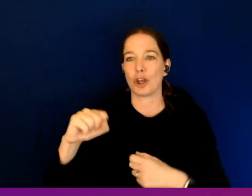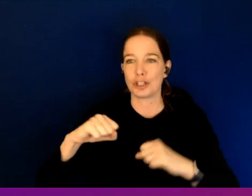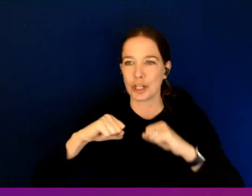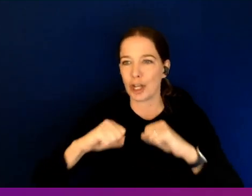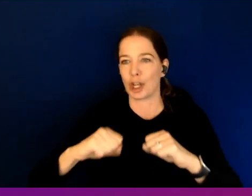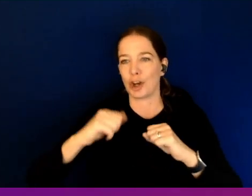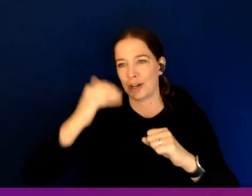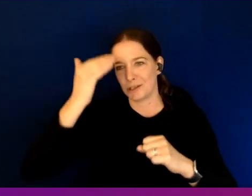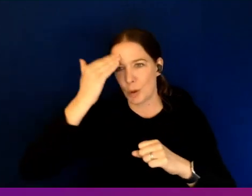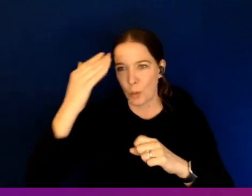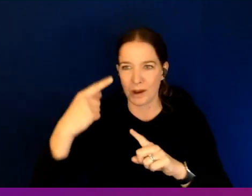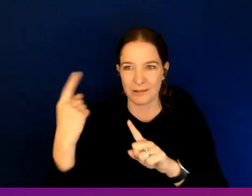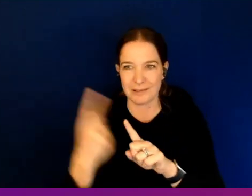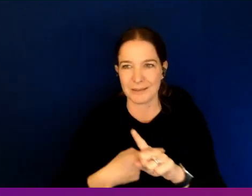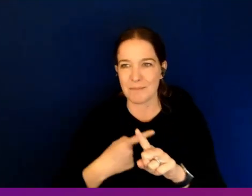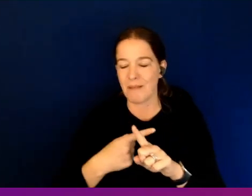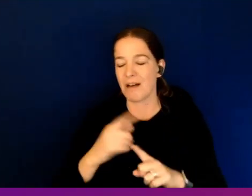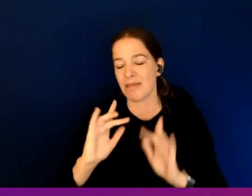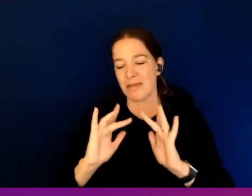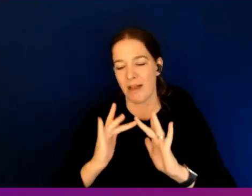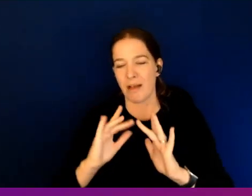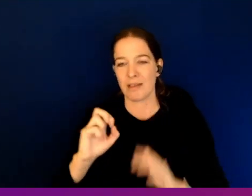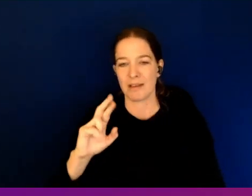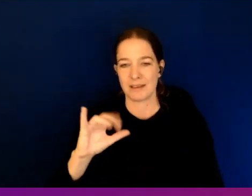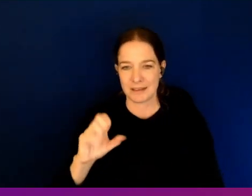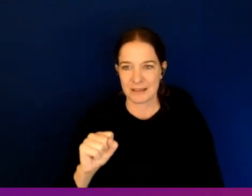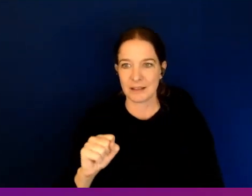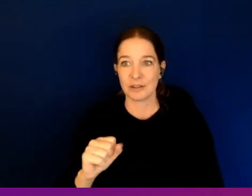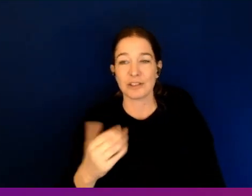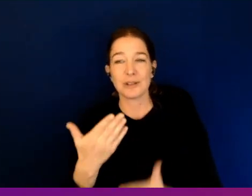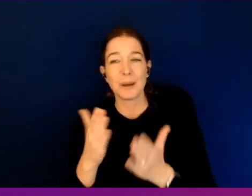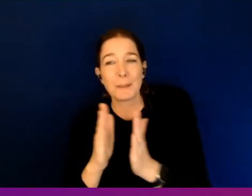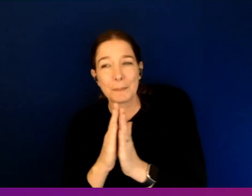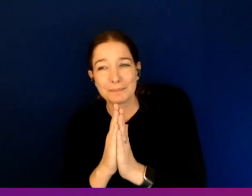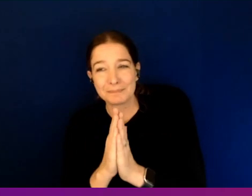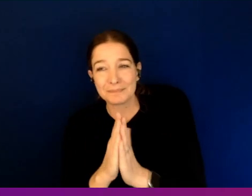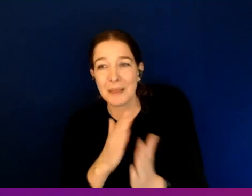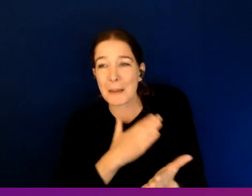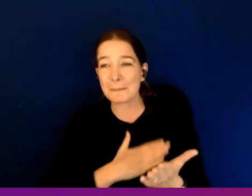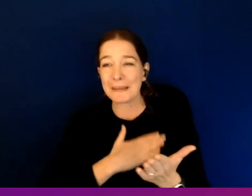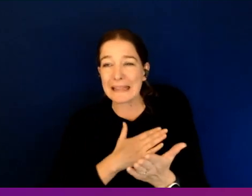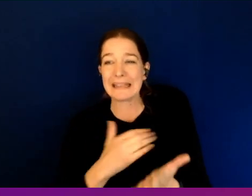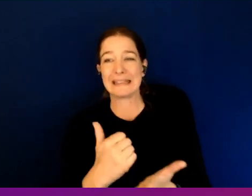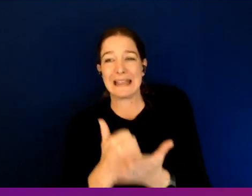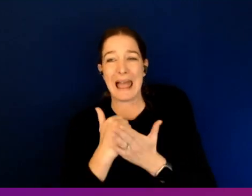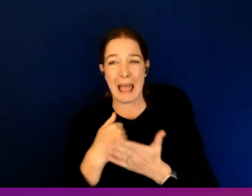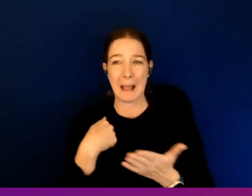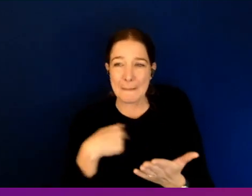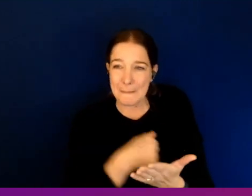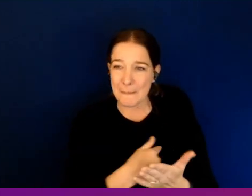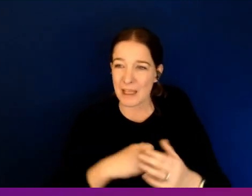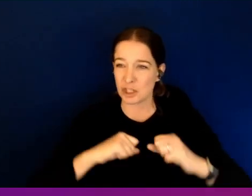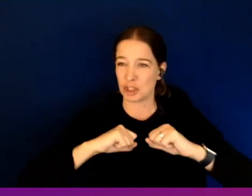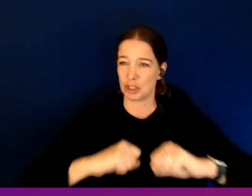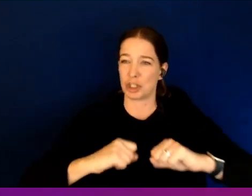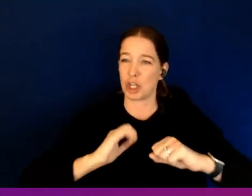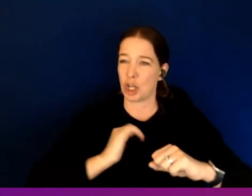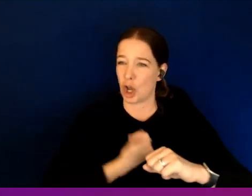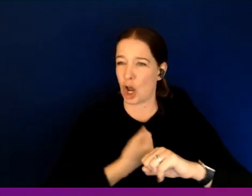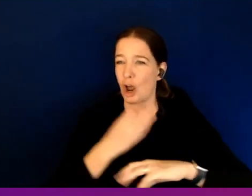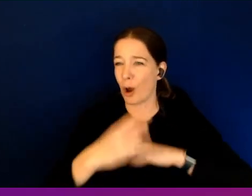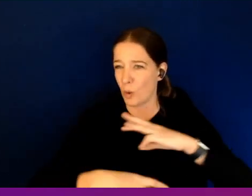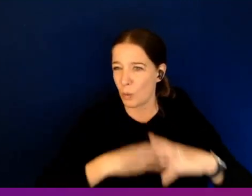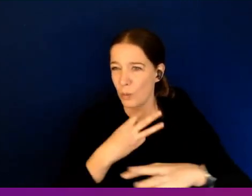CISA. Please help us to secure our world and our critical infrastructure by joining the team in the effort to